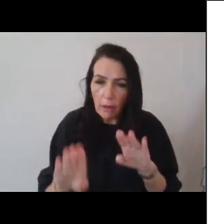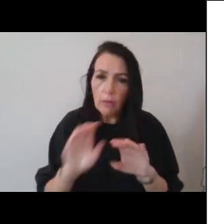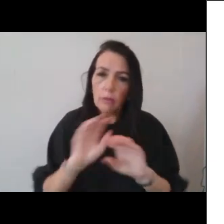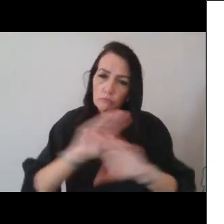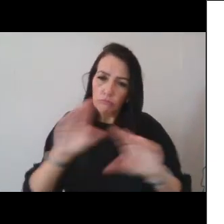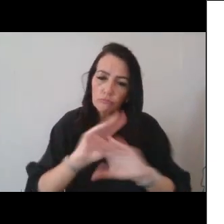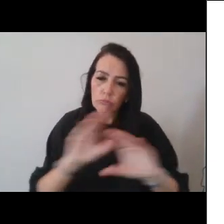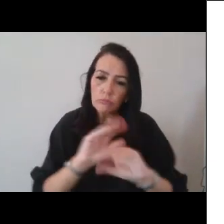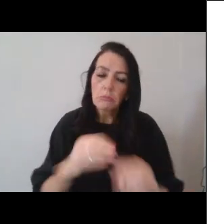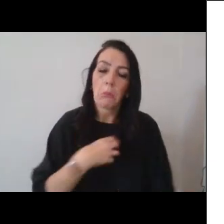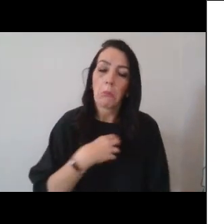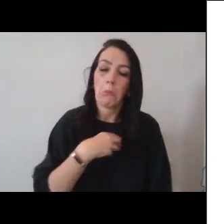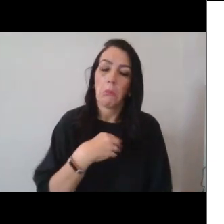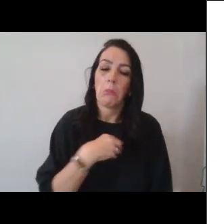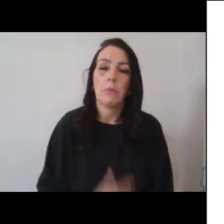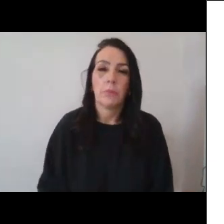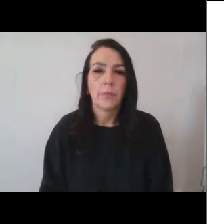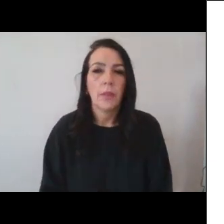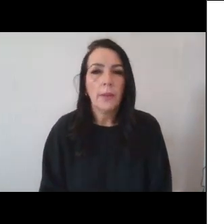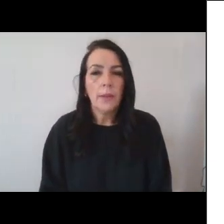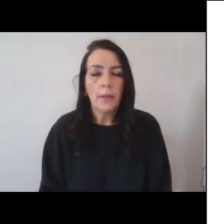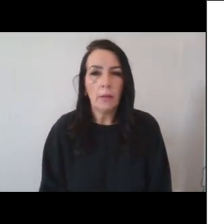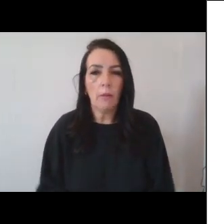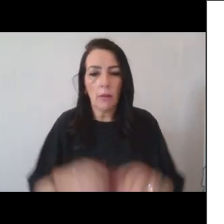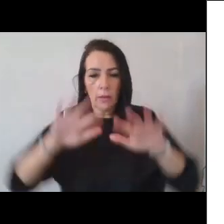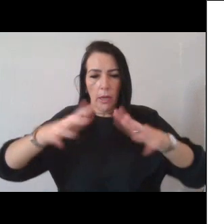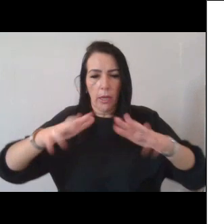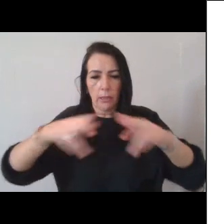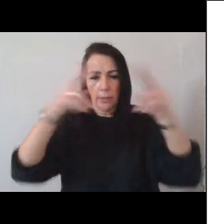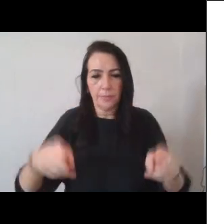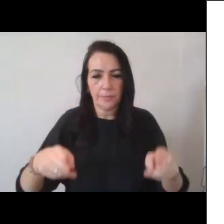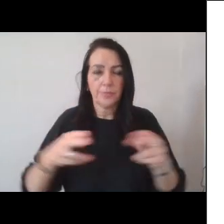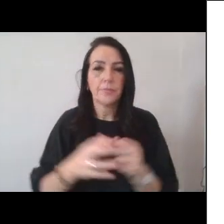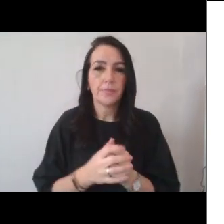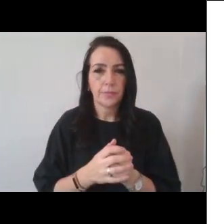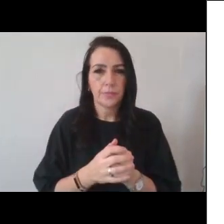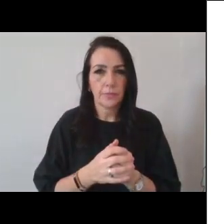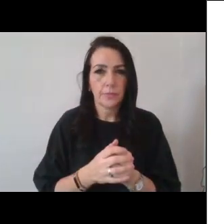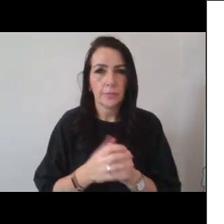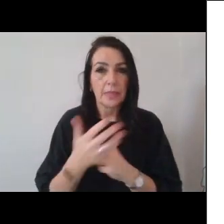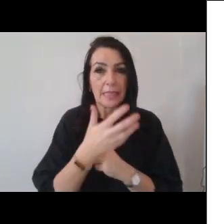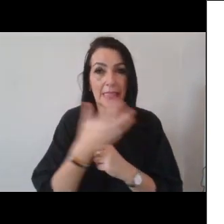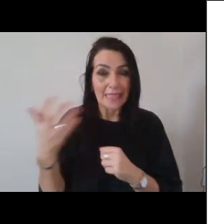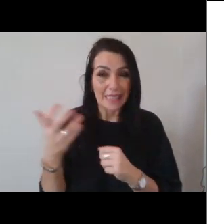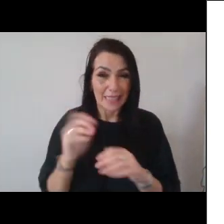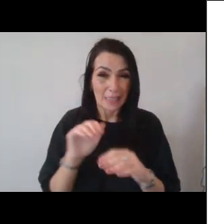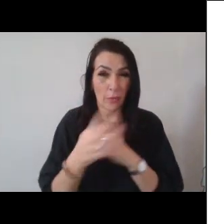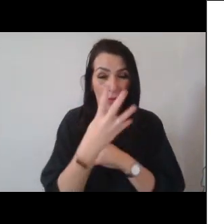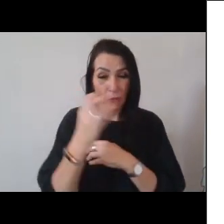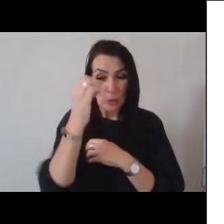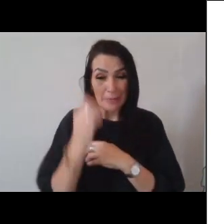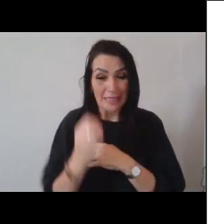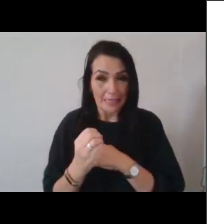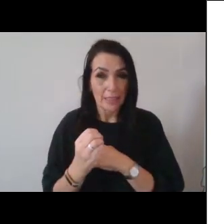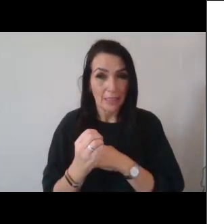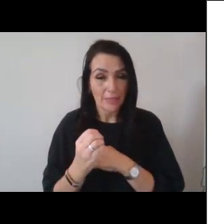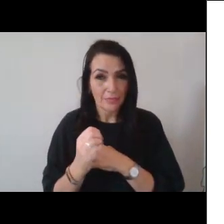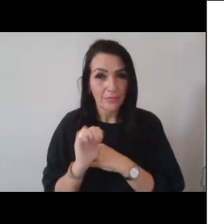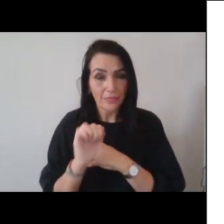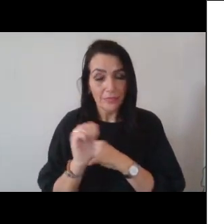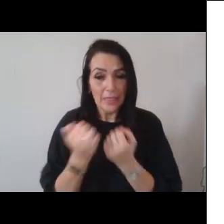see perhaps we could see that in the average home, space heating makes up over 40% usually of your